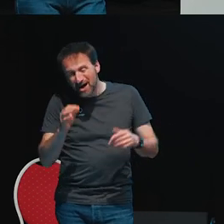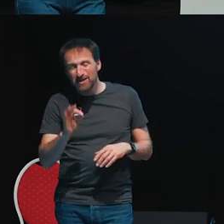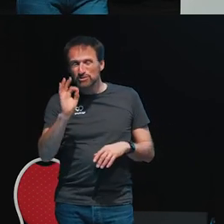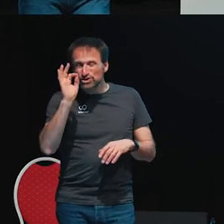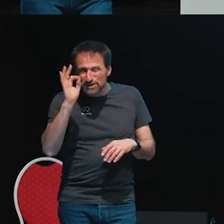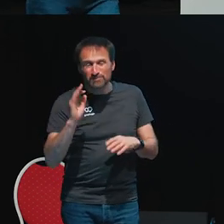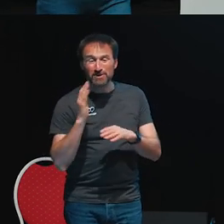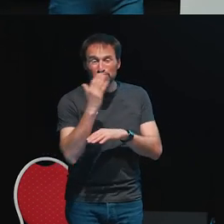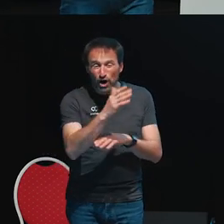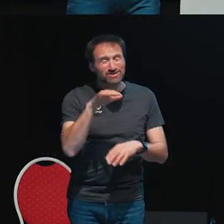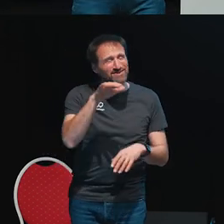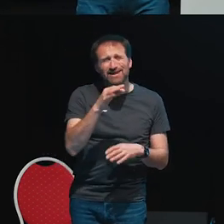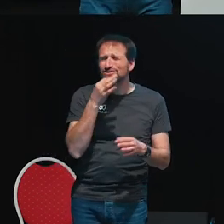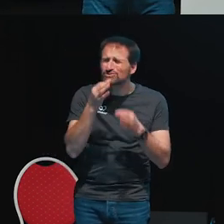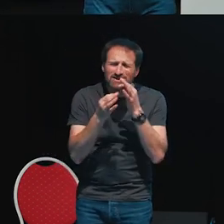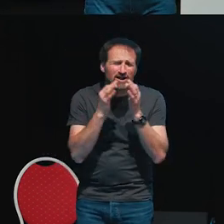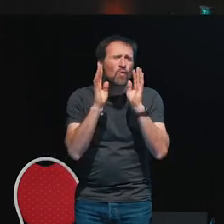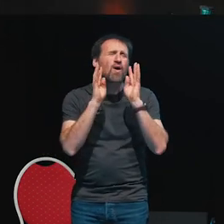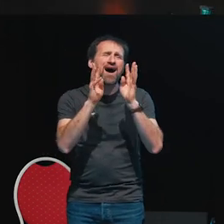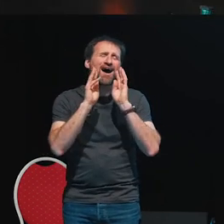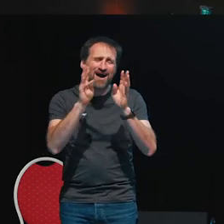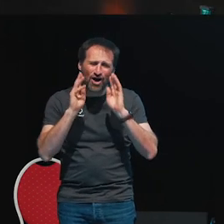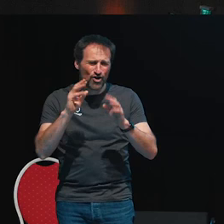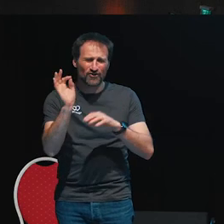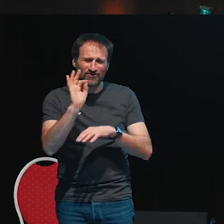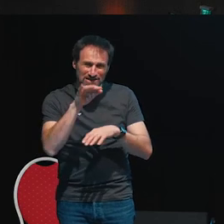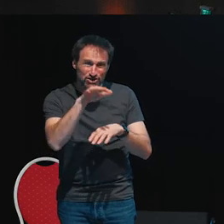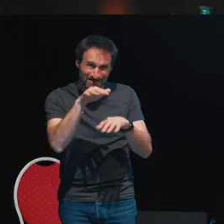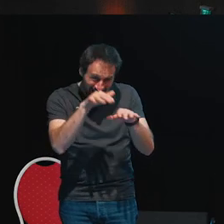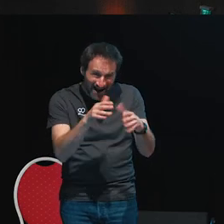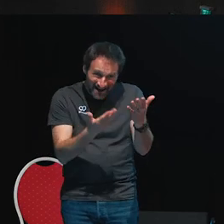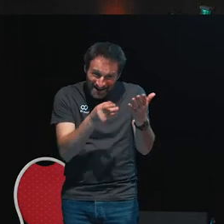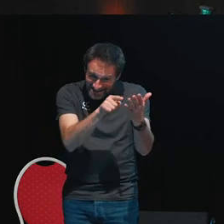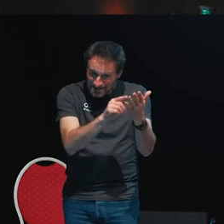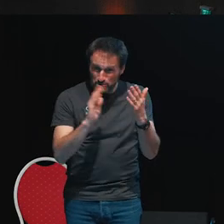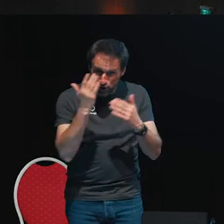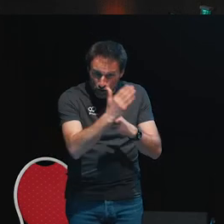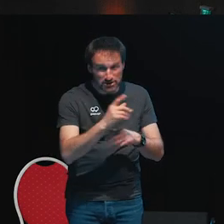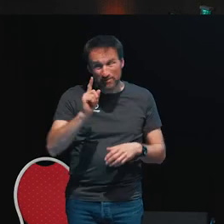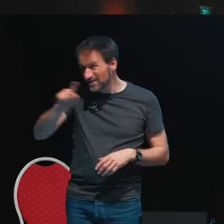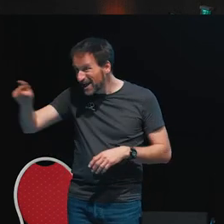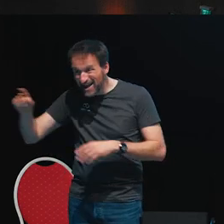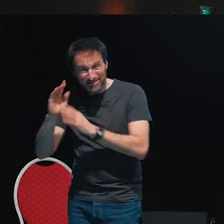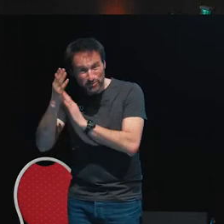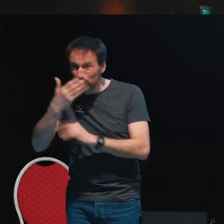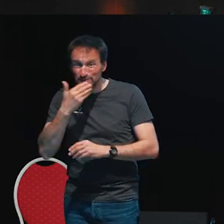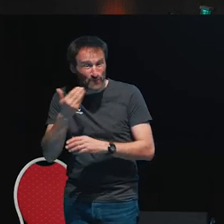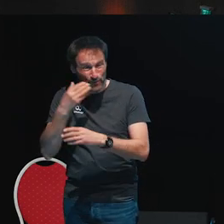awesome, amazing features that on that browser, but if other browsers don't implement it and don't